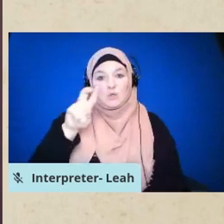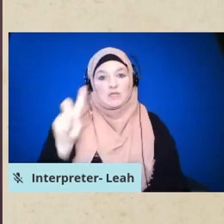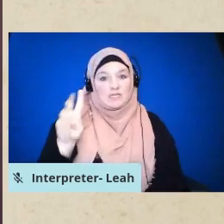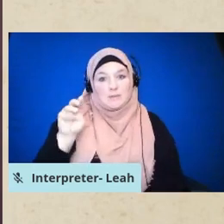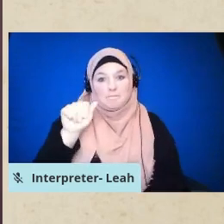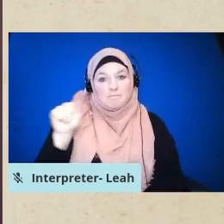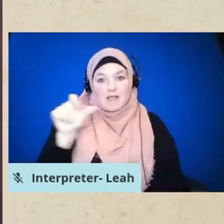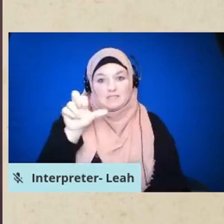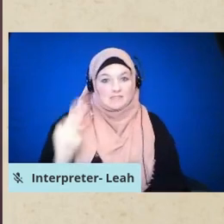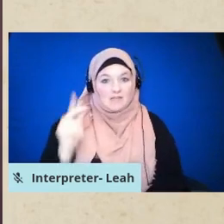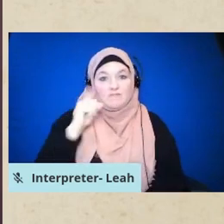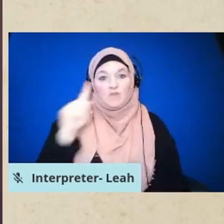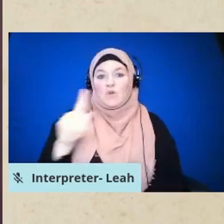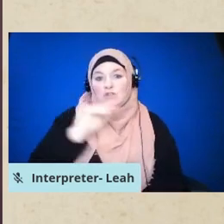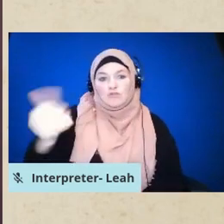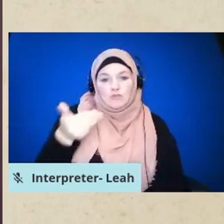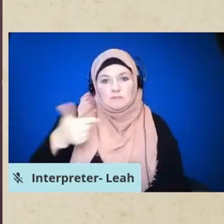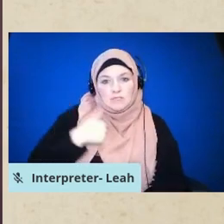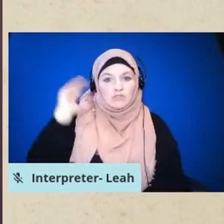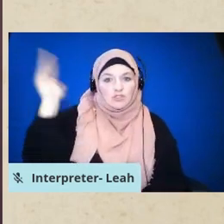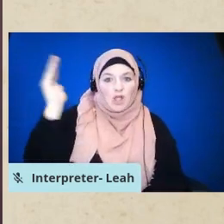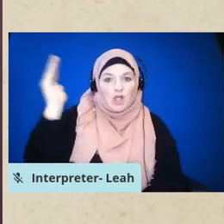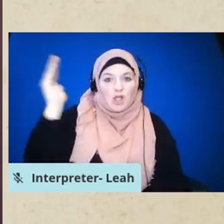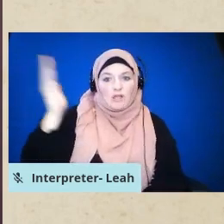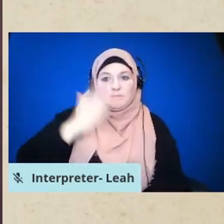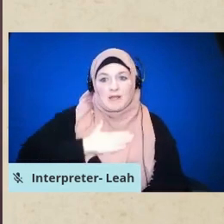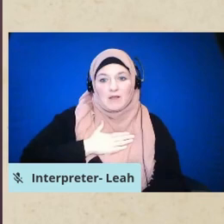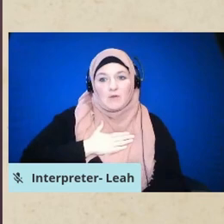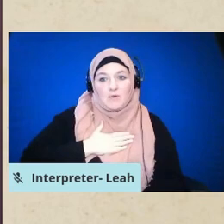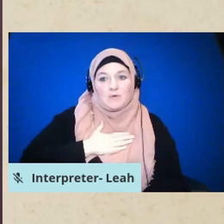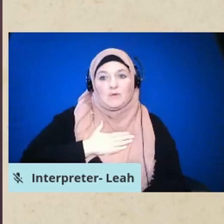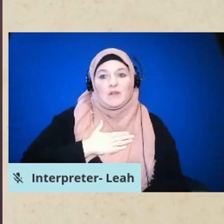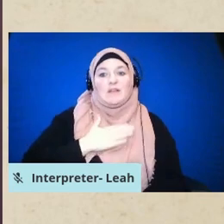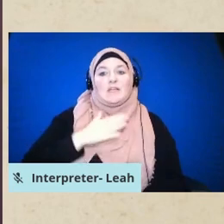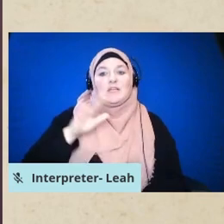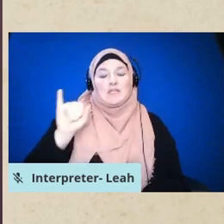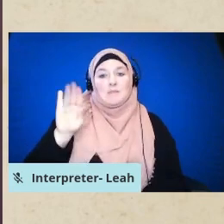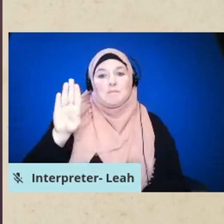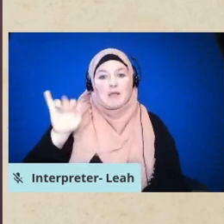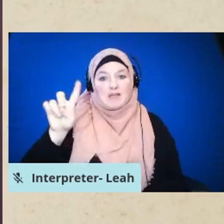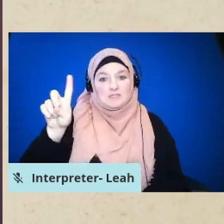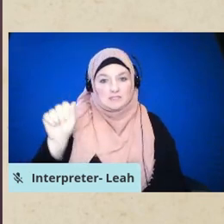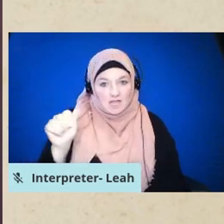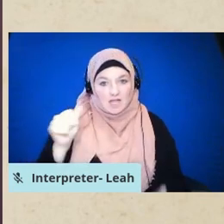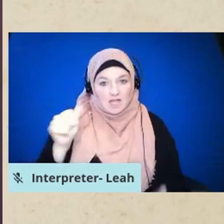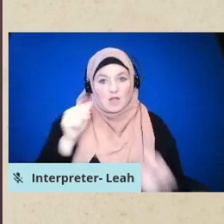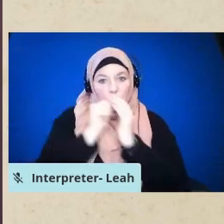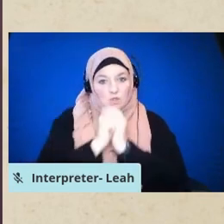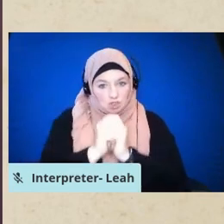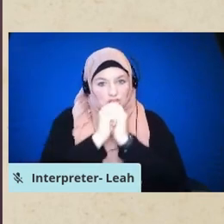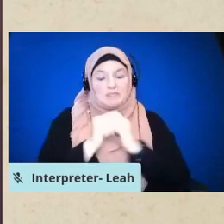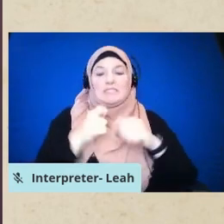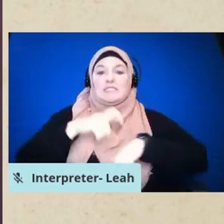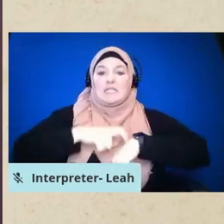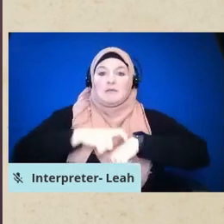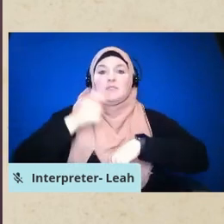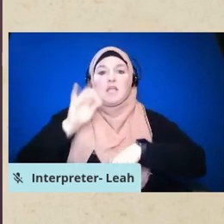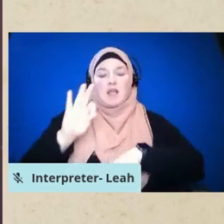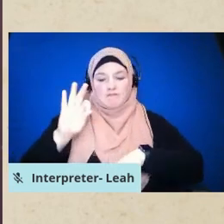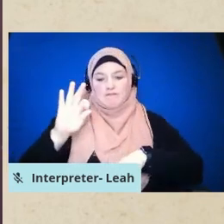sure, to invite me to talk about the Ibadah and the Ibadah in times of